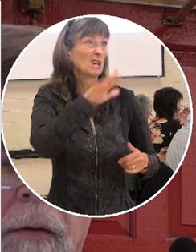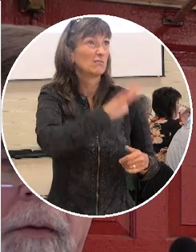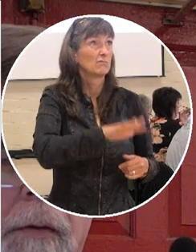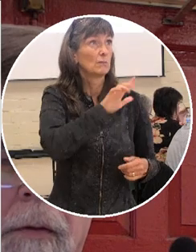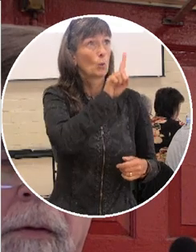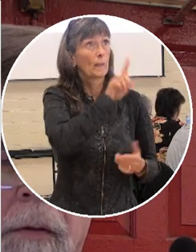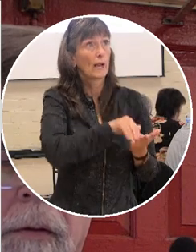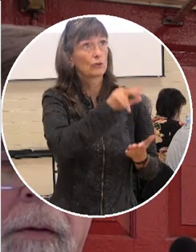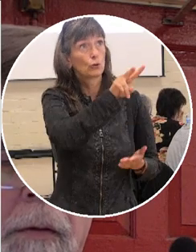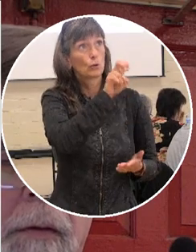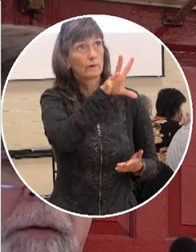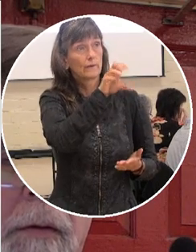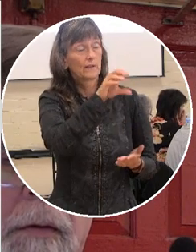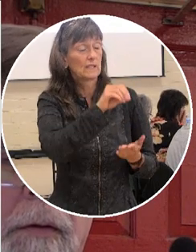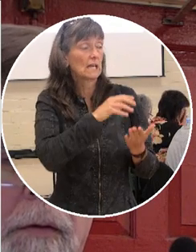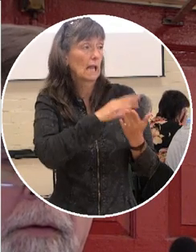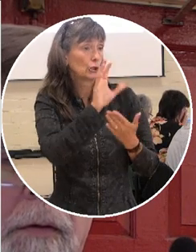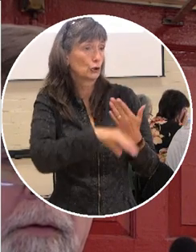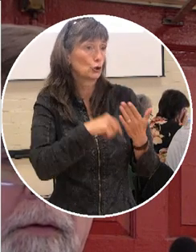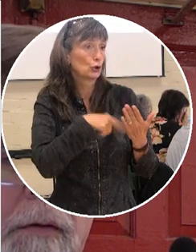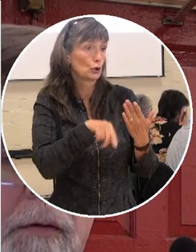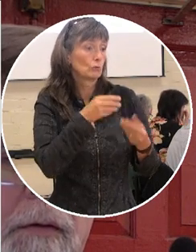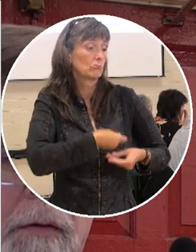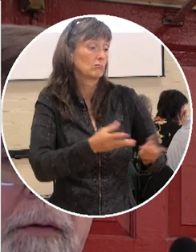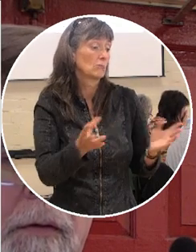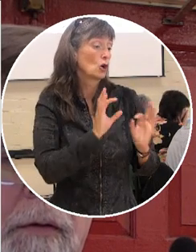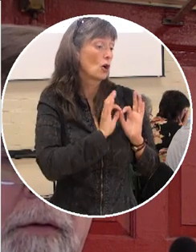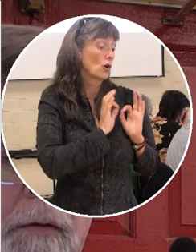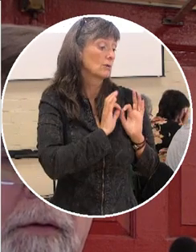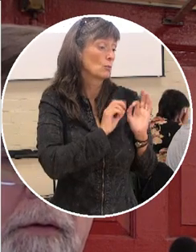1,250 calendars at approximate cost of